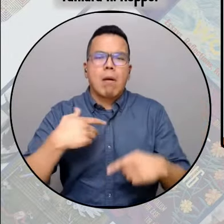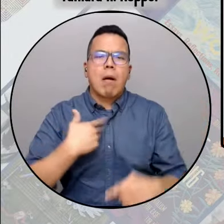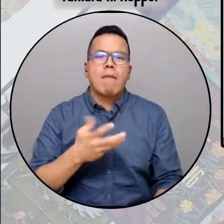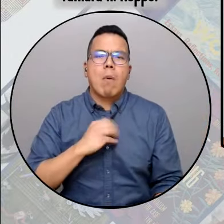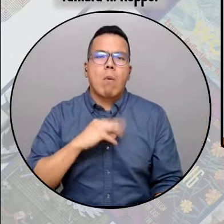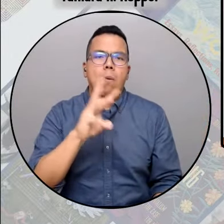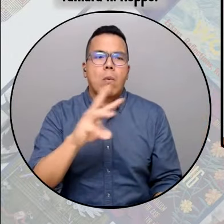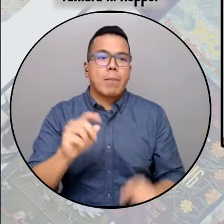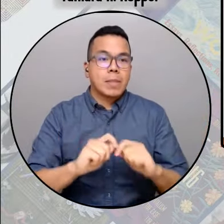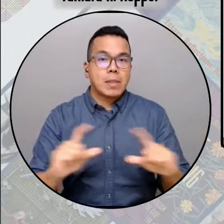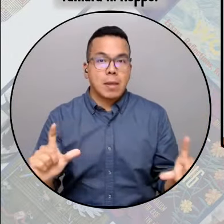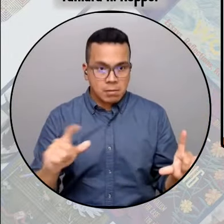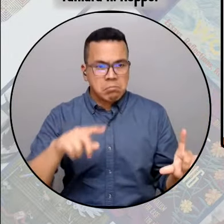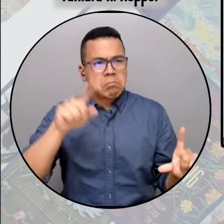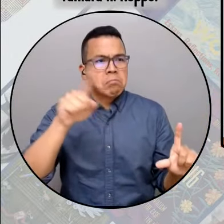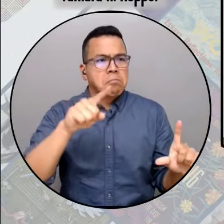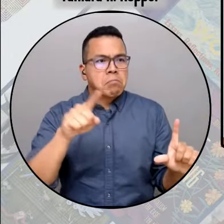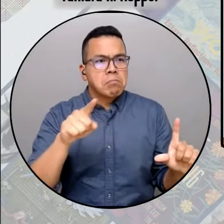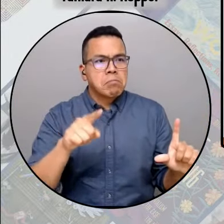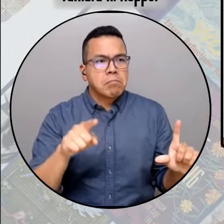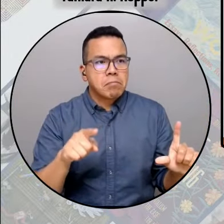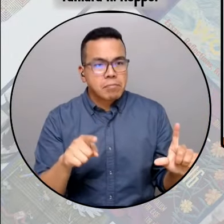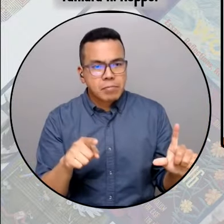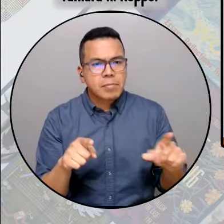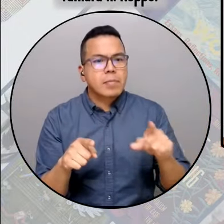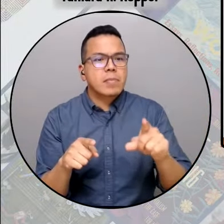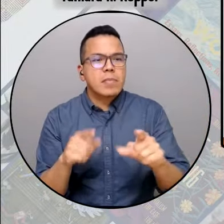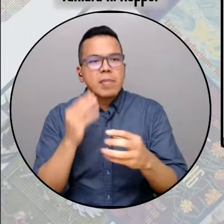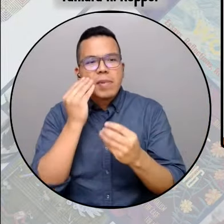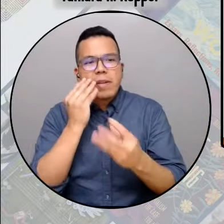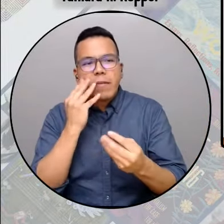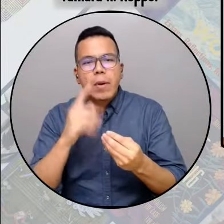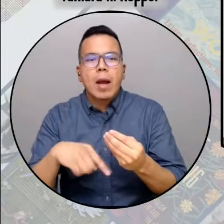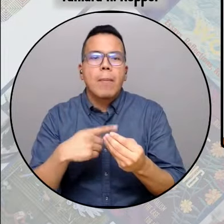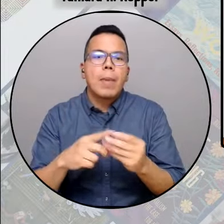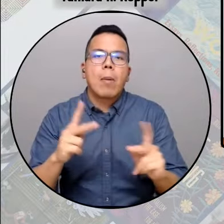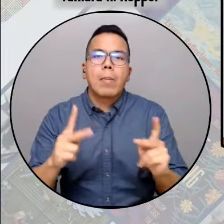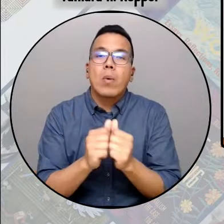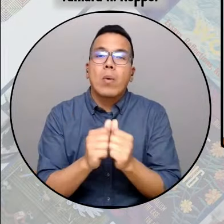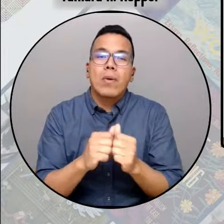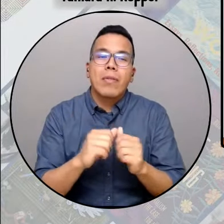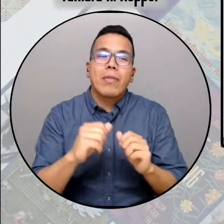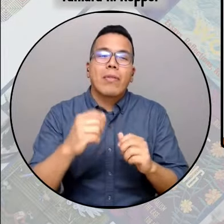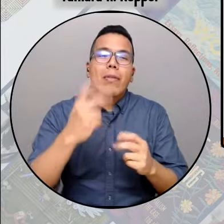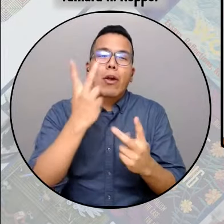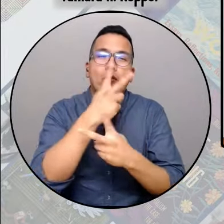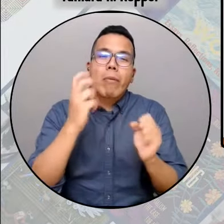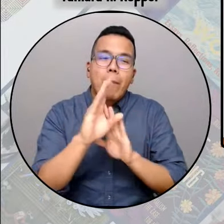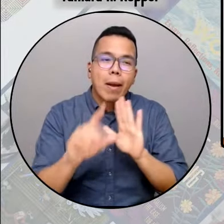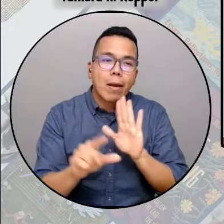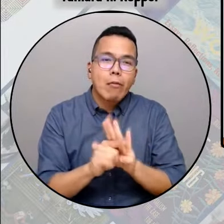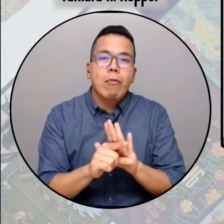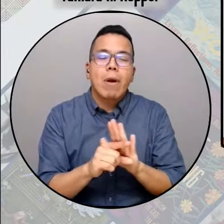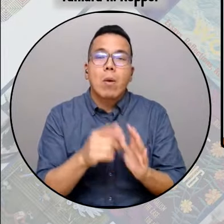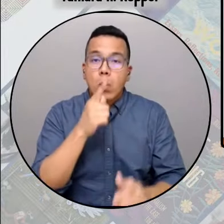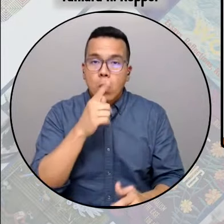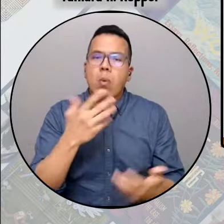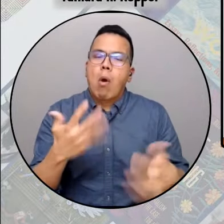information for arrest of individuals with criminal convictions. Right. And you can